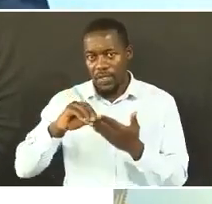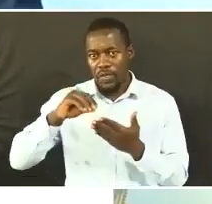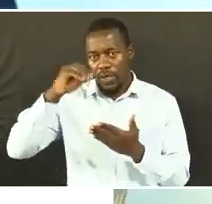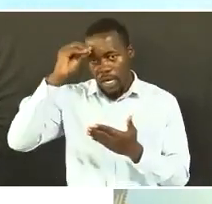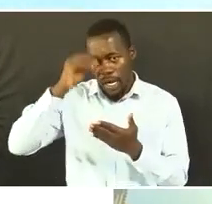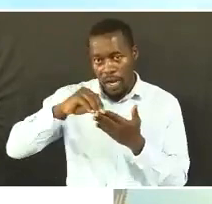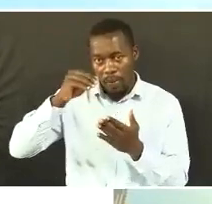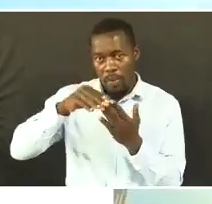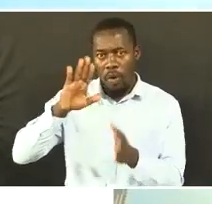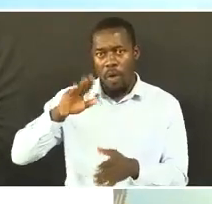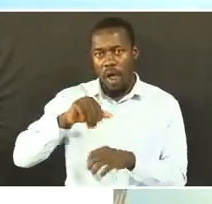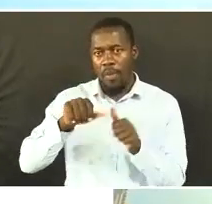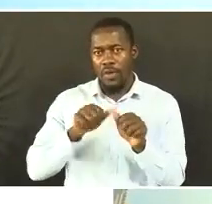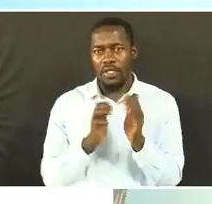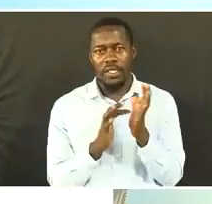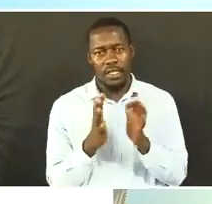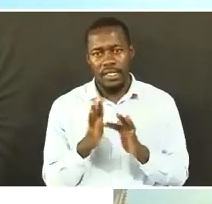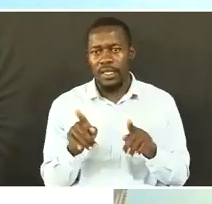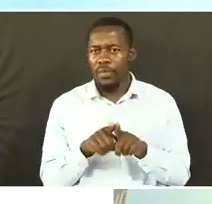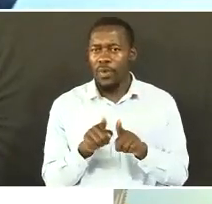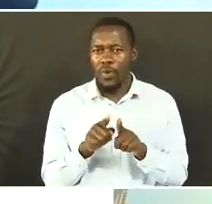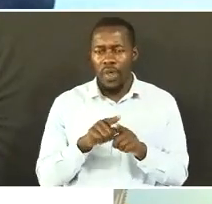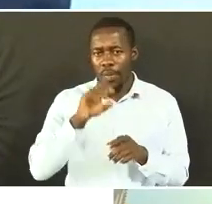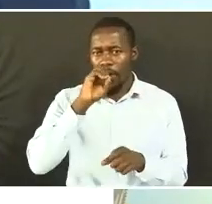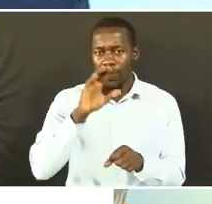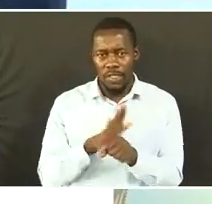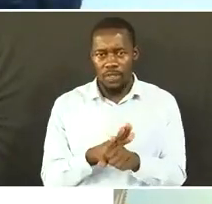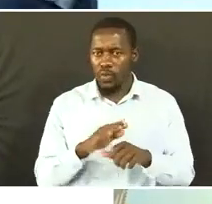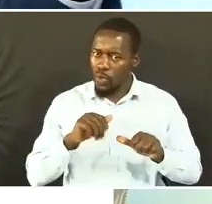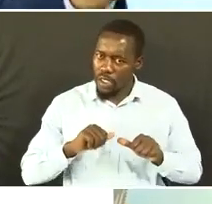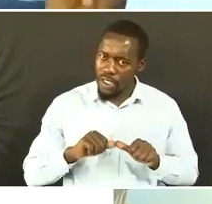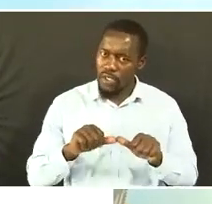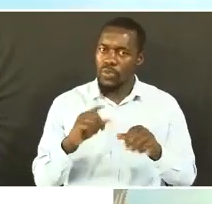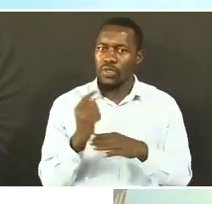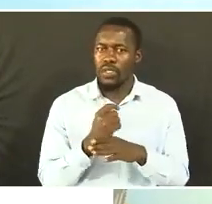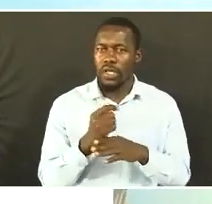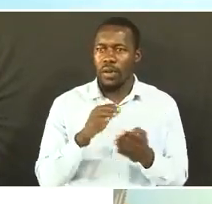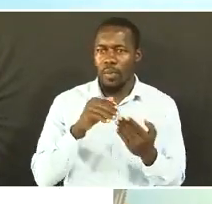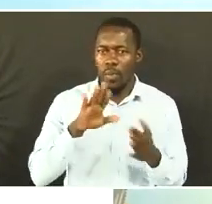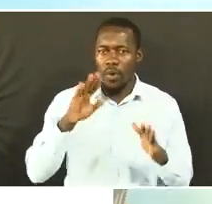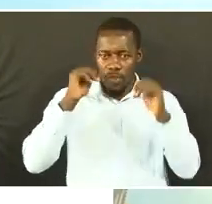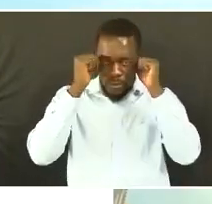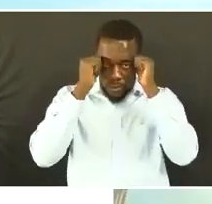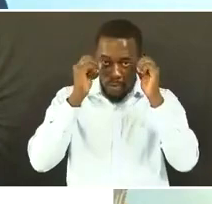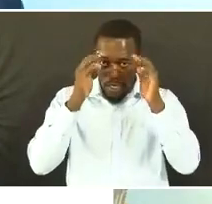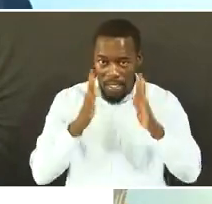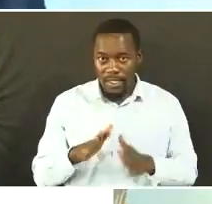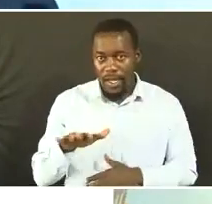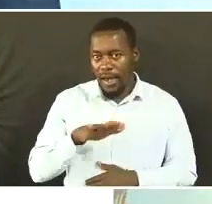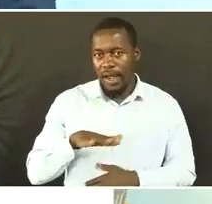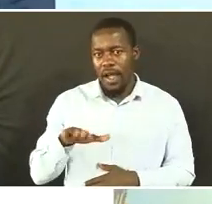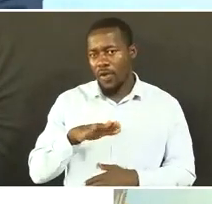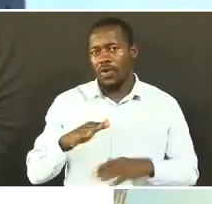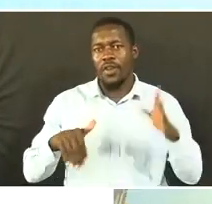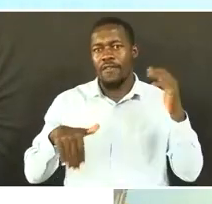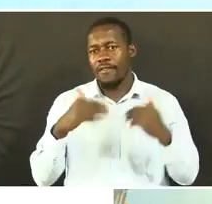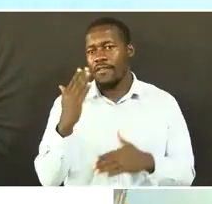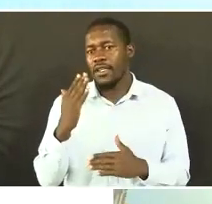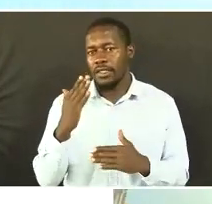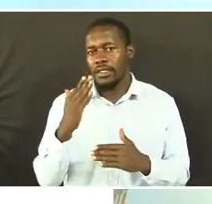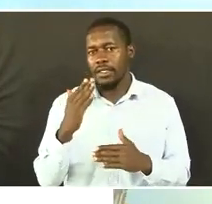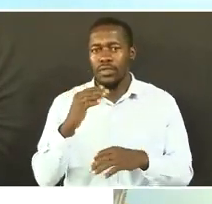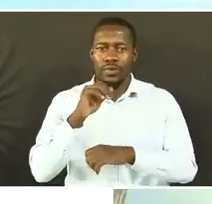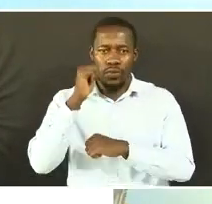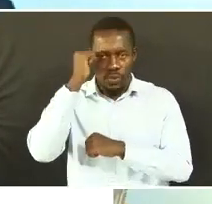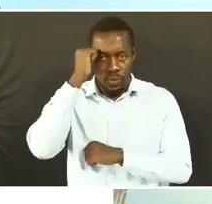and knowledge, we will continue to be trailblazers, pointing out new ministerial lines for other